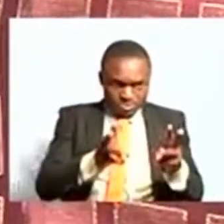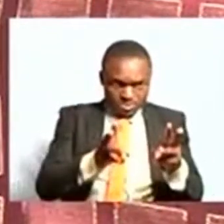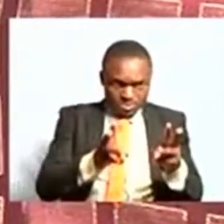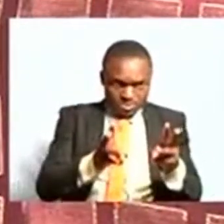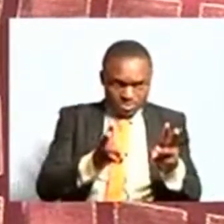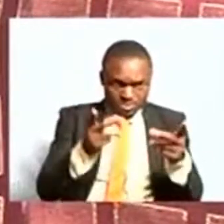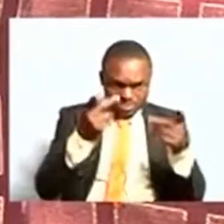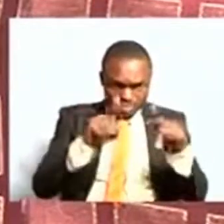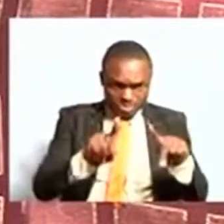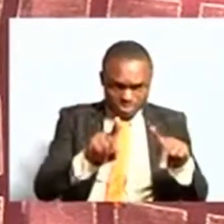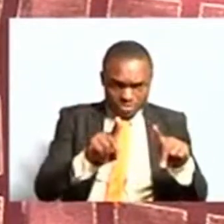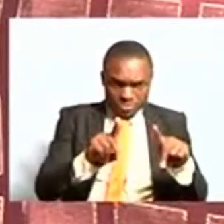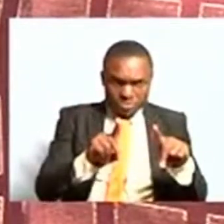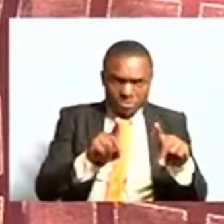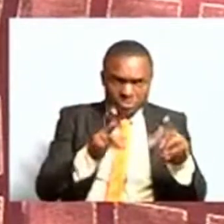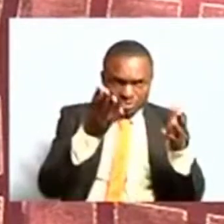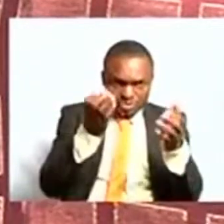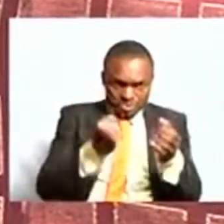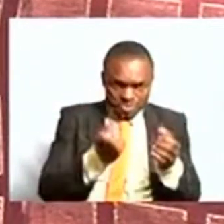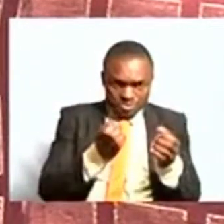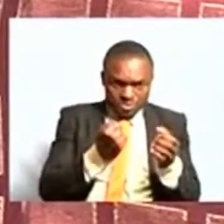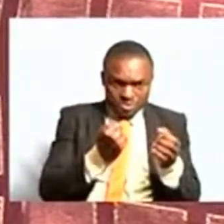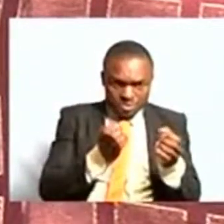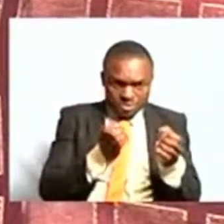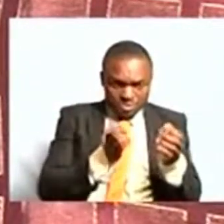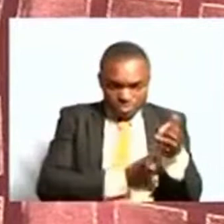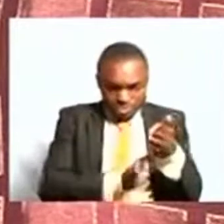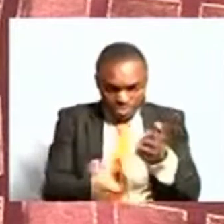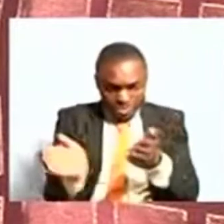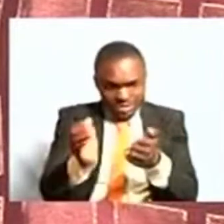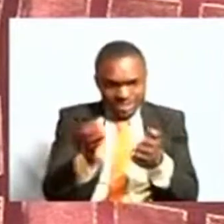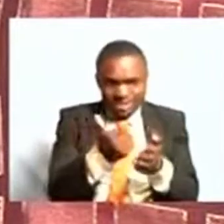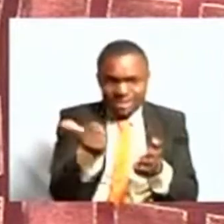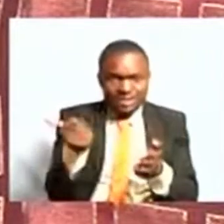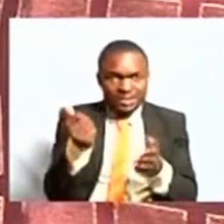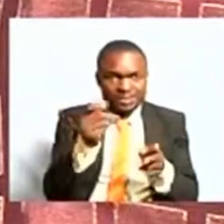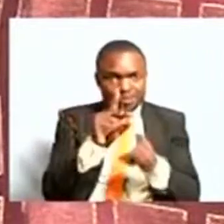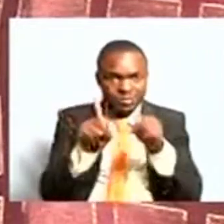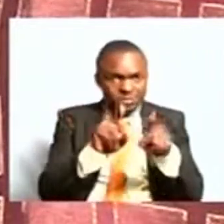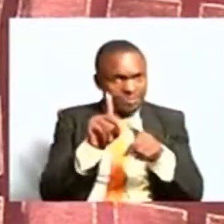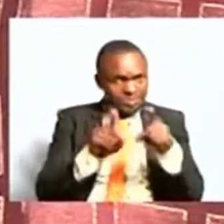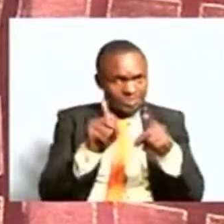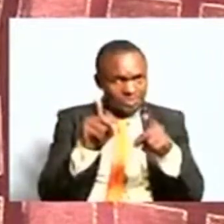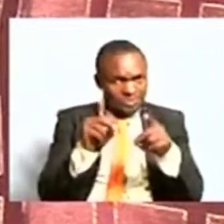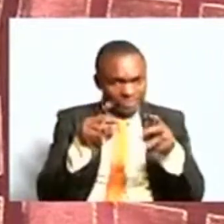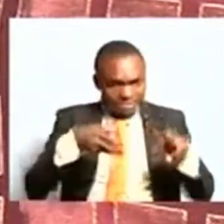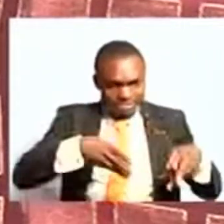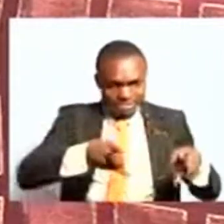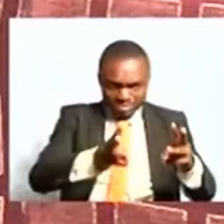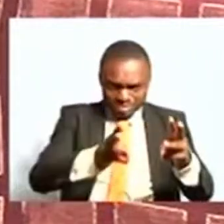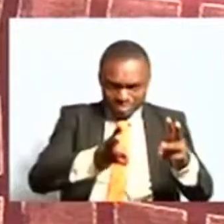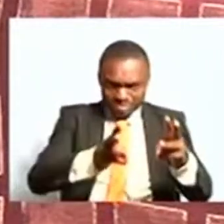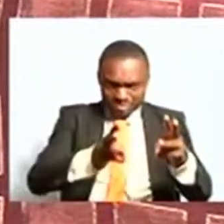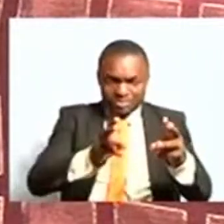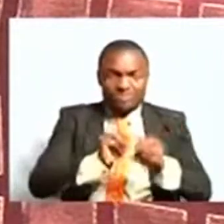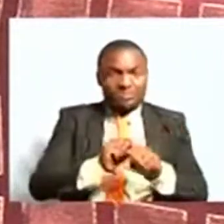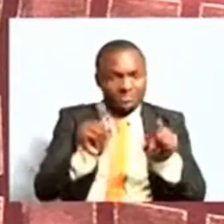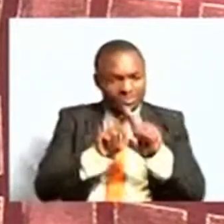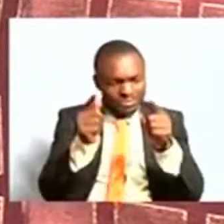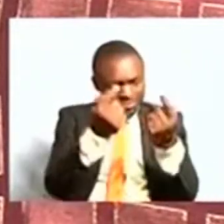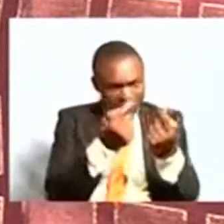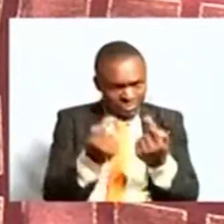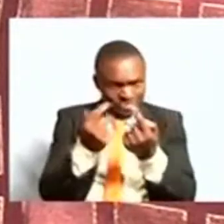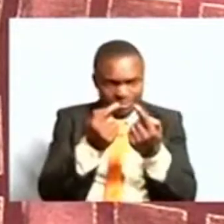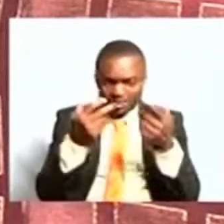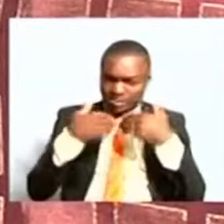intruding into another driver's lane, then you are failing to keep to the near side of your lane. So even in a situation